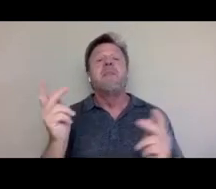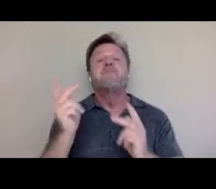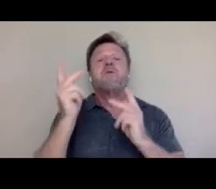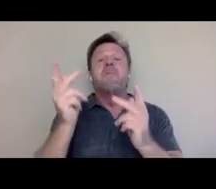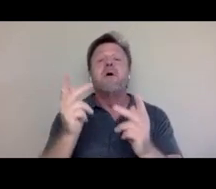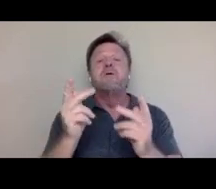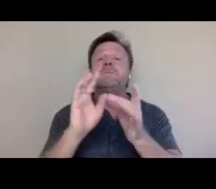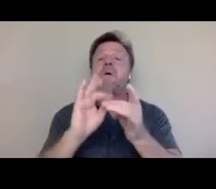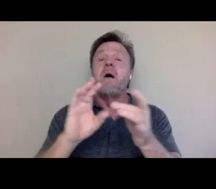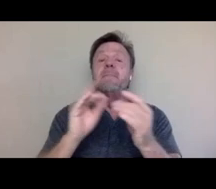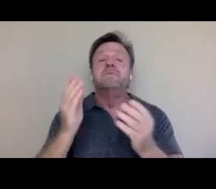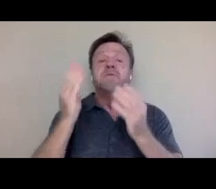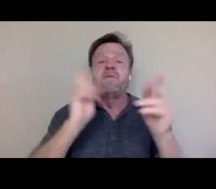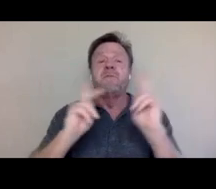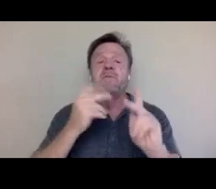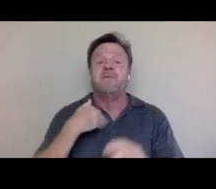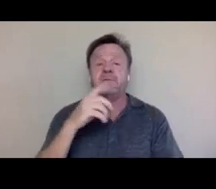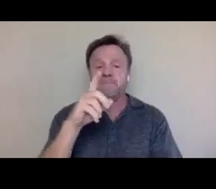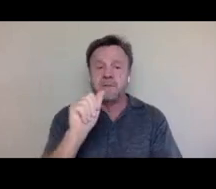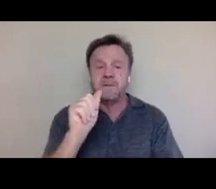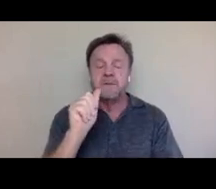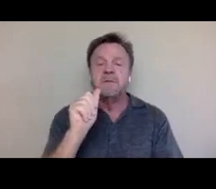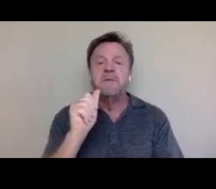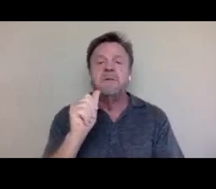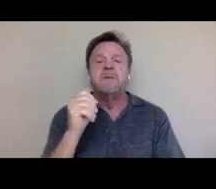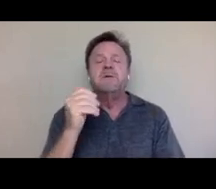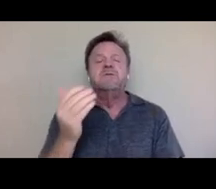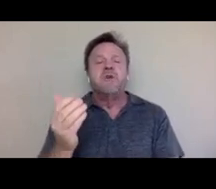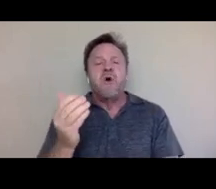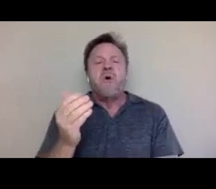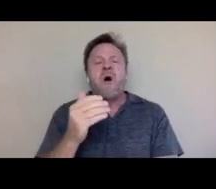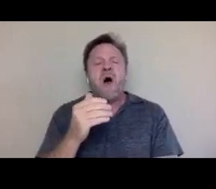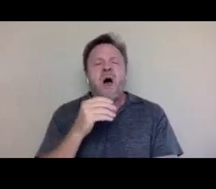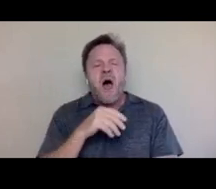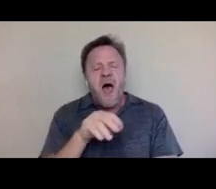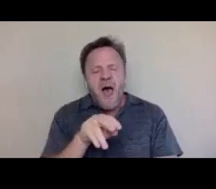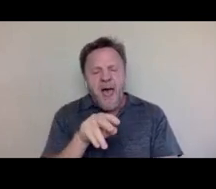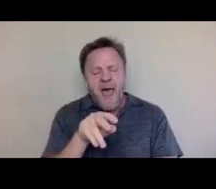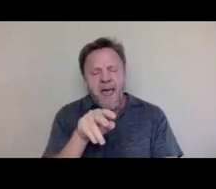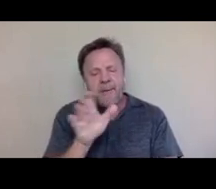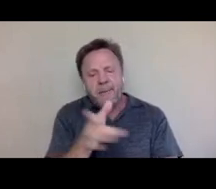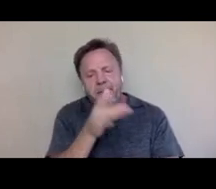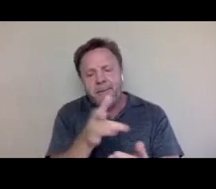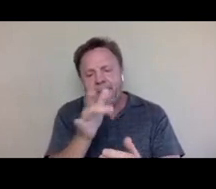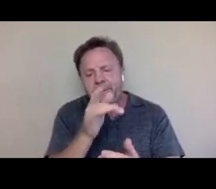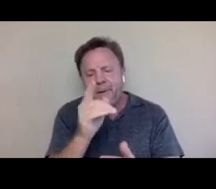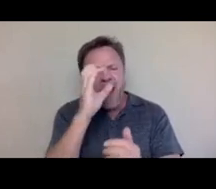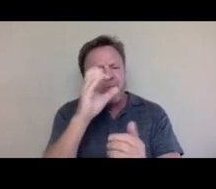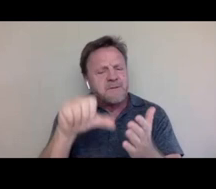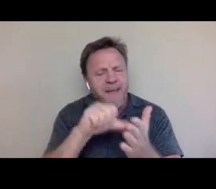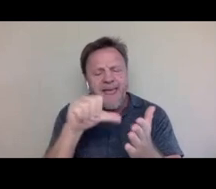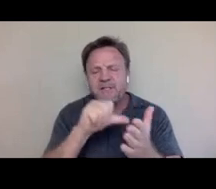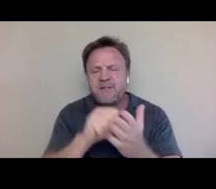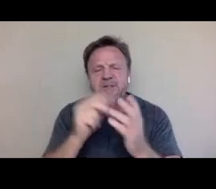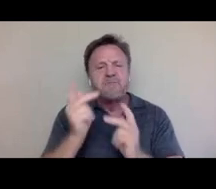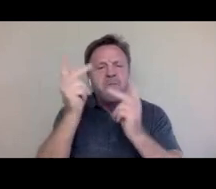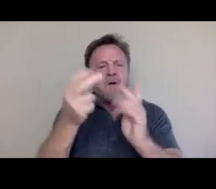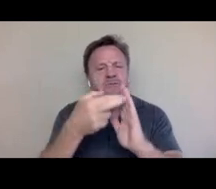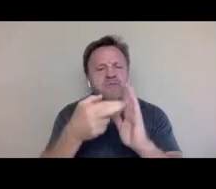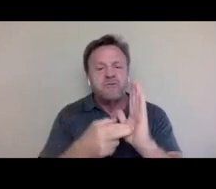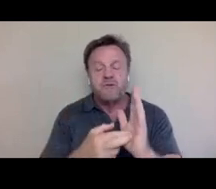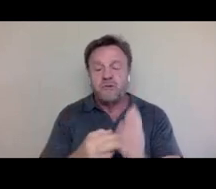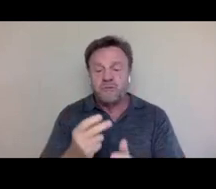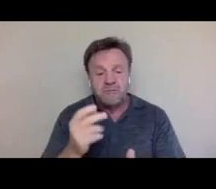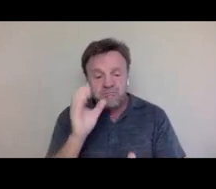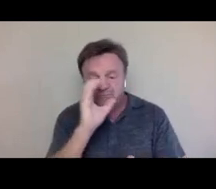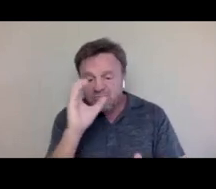offer people with disabilities. So I went through hundreds of pages of this proposed rule, seeing